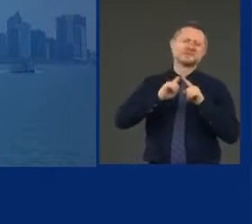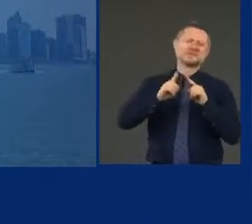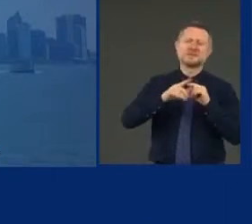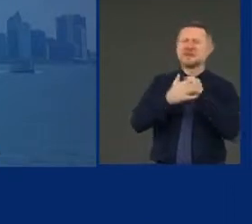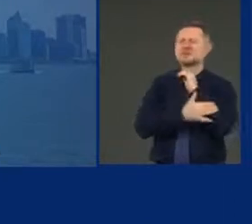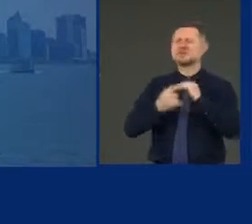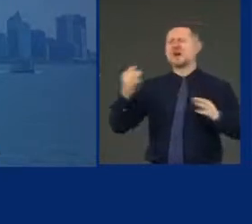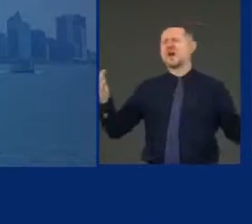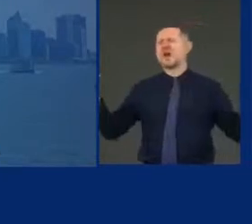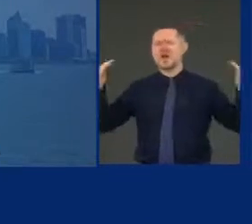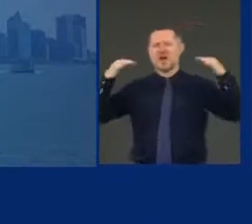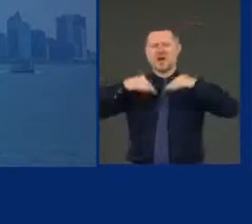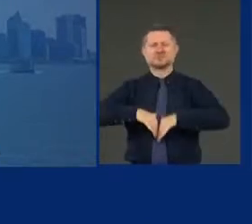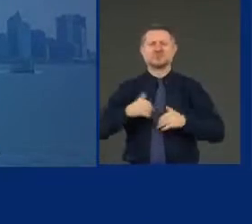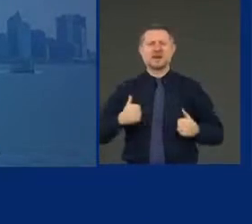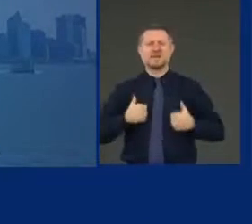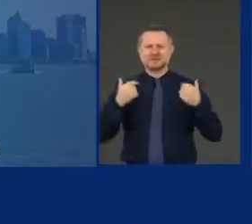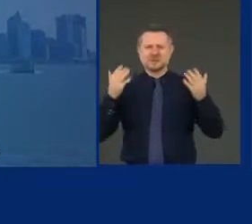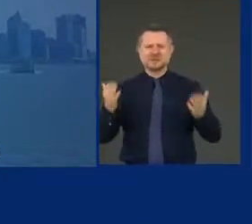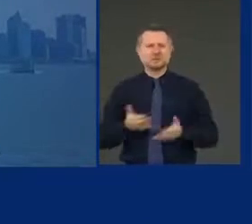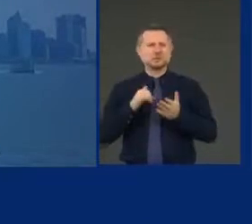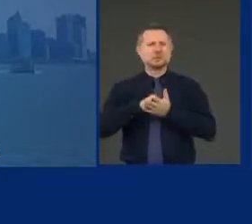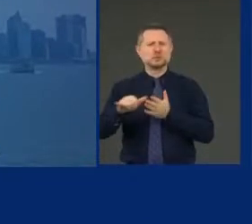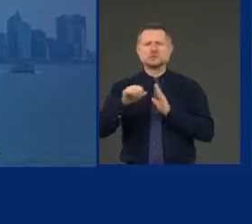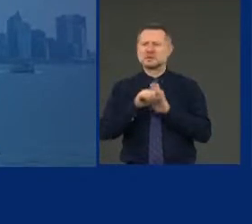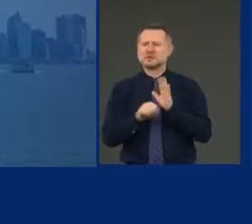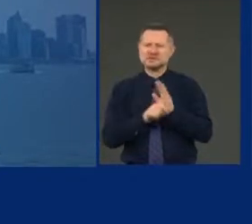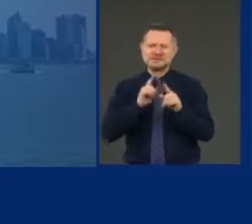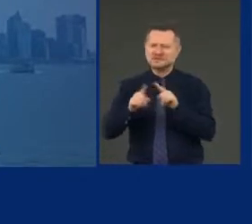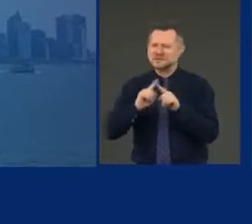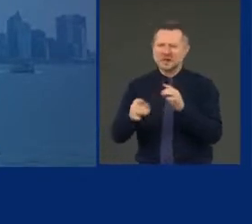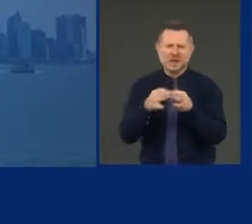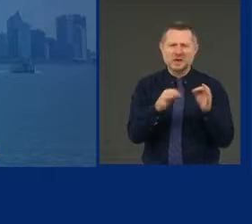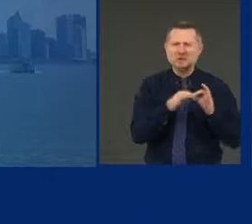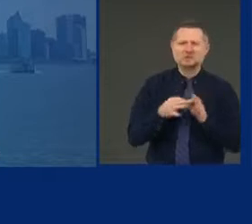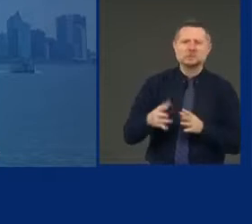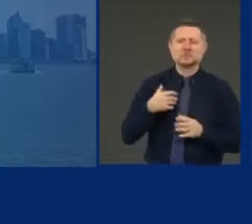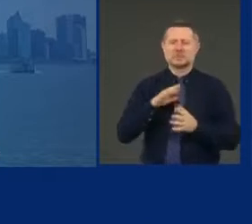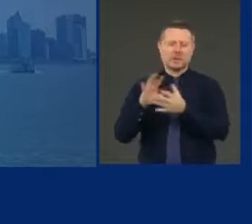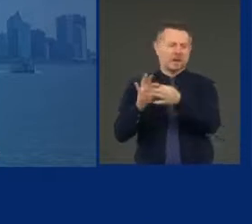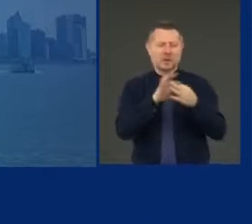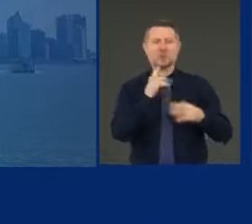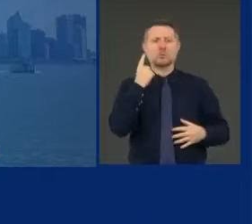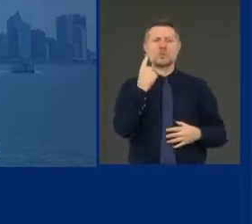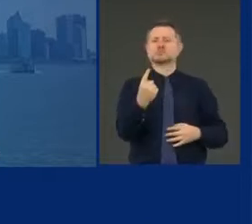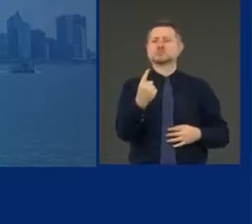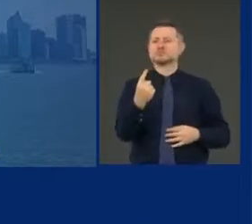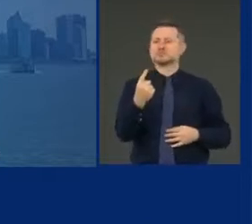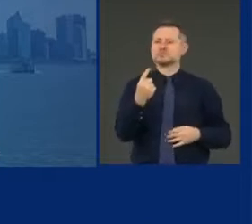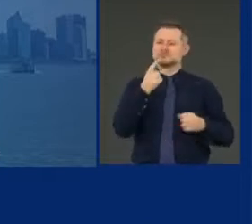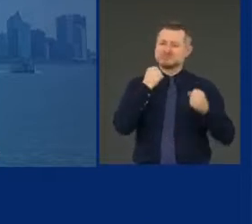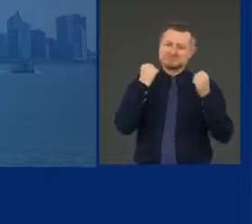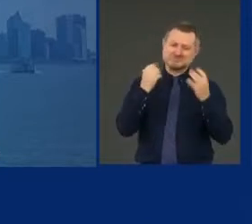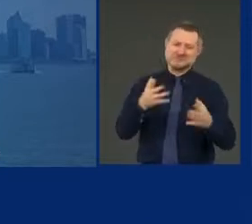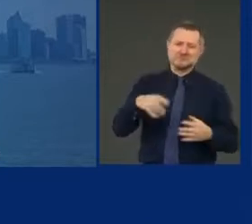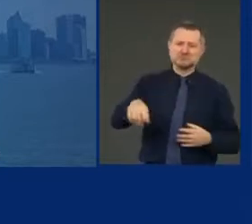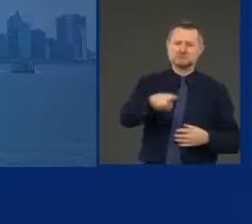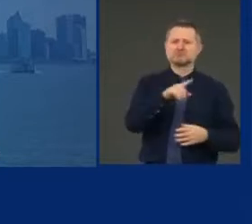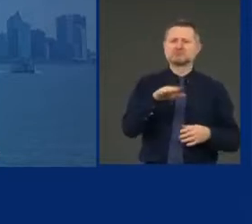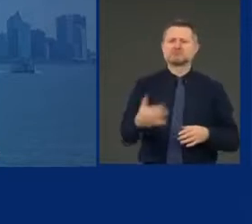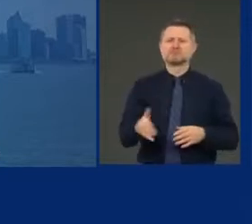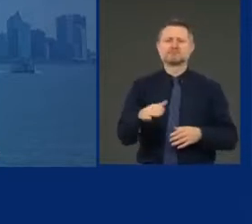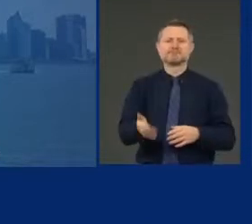we acted as one. And many of those people gave their lives for us during that